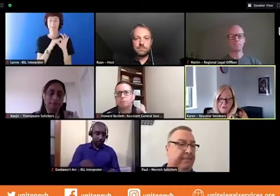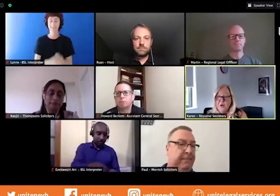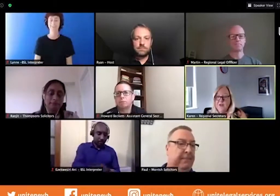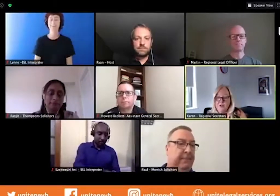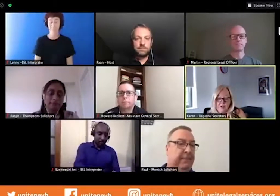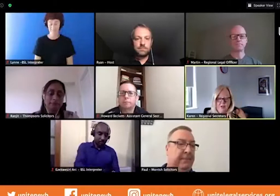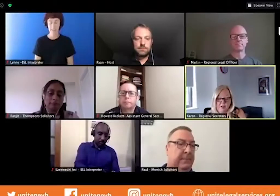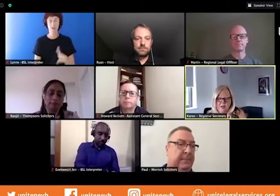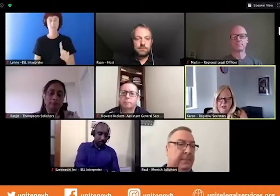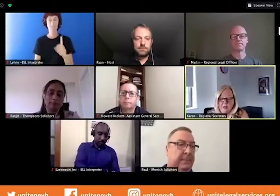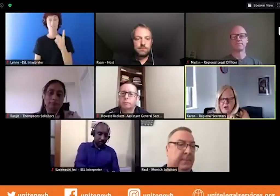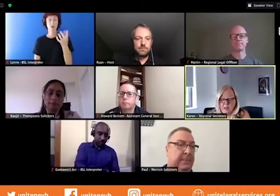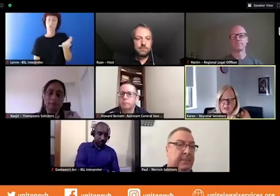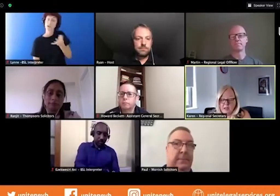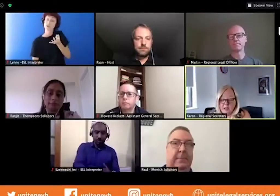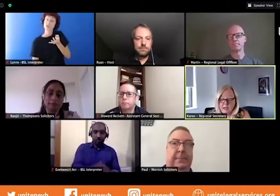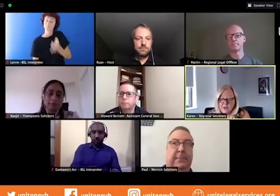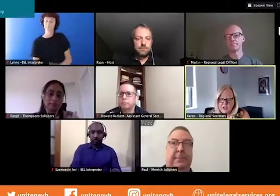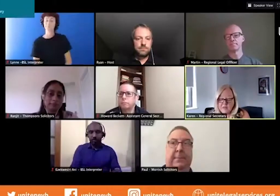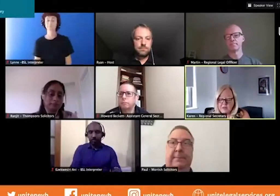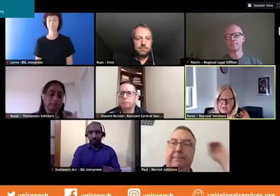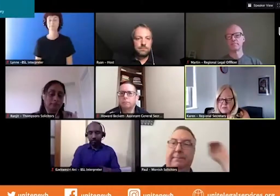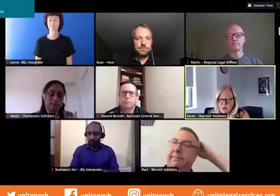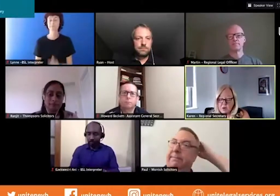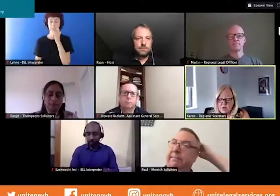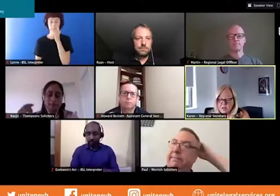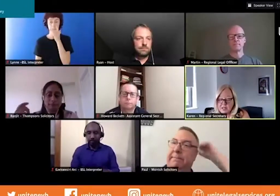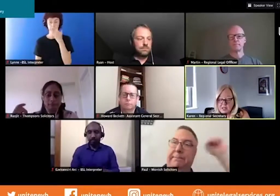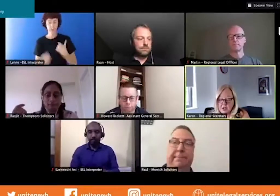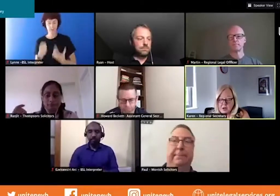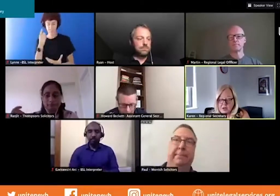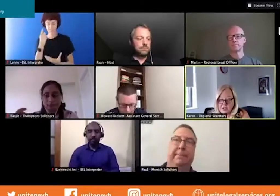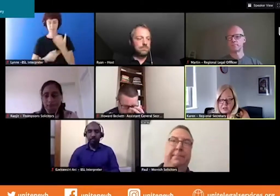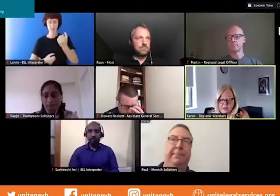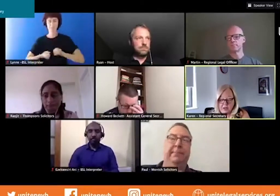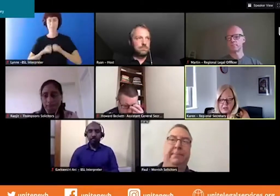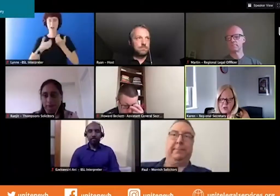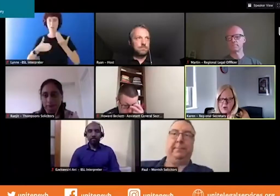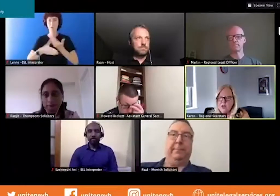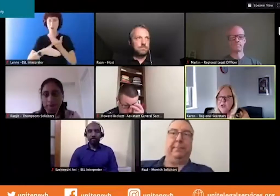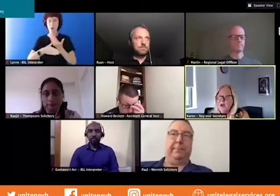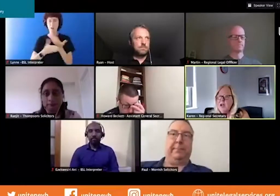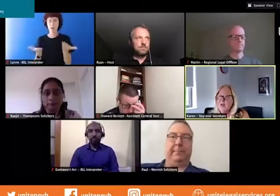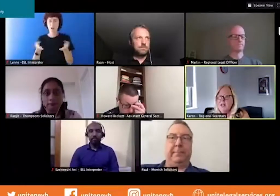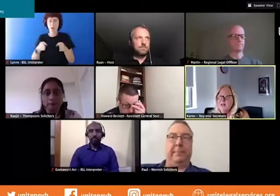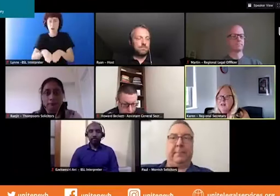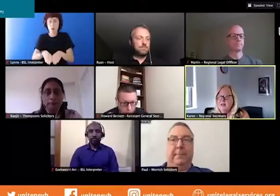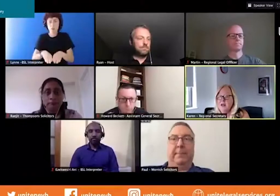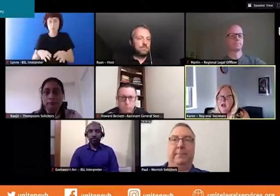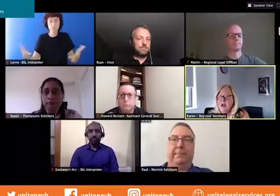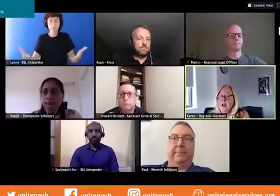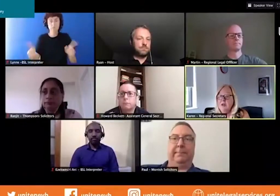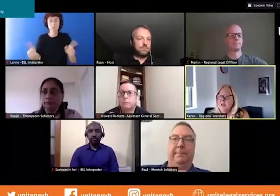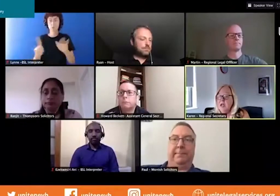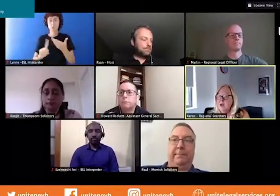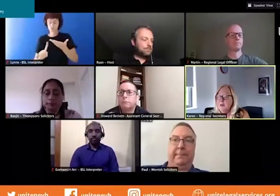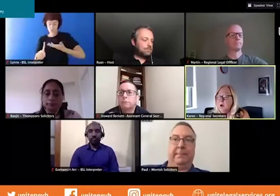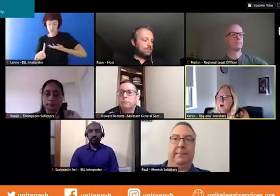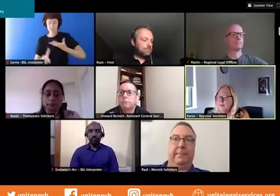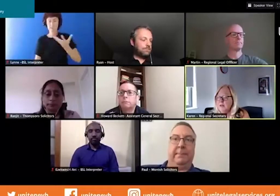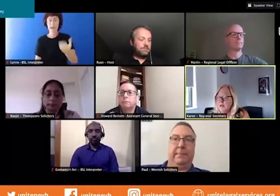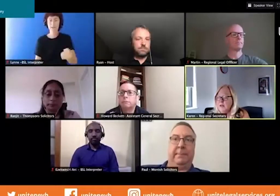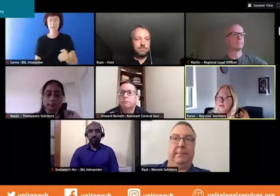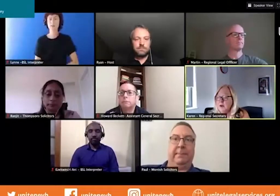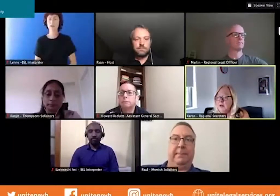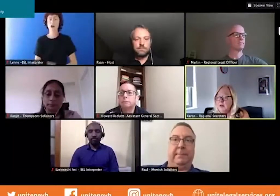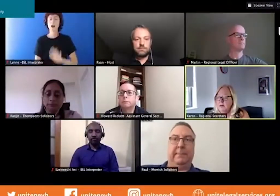first question. Okay, I have just found out my workplace is closing. What are my rights? Can I come to Paul